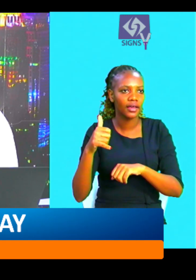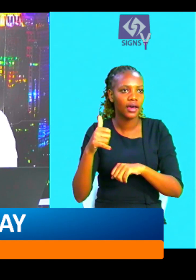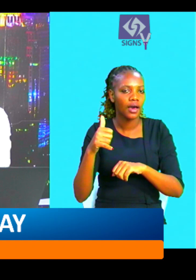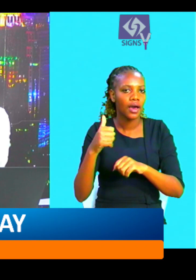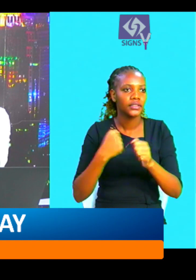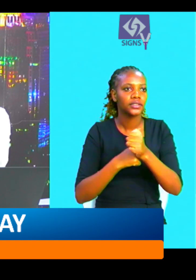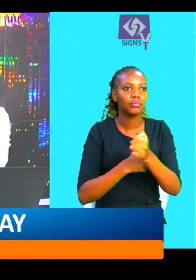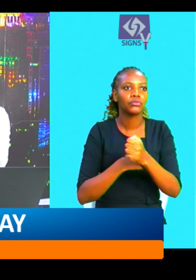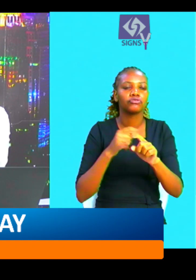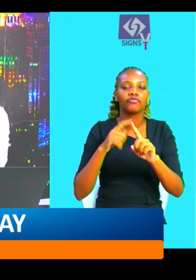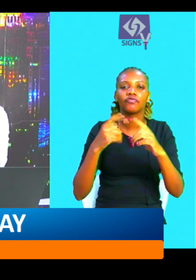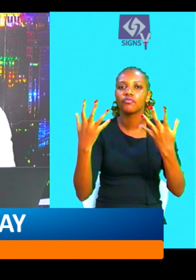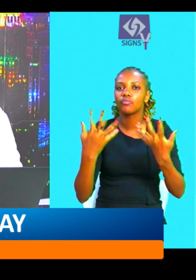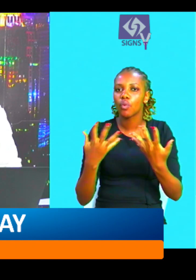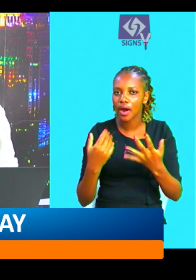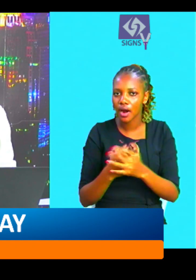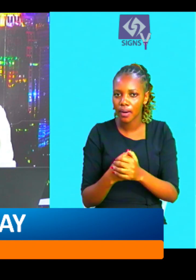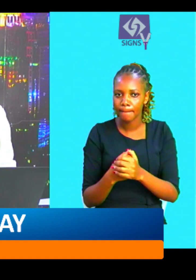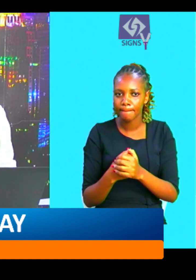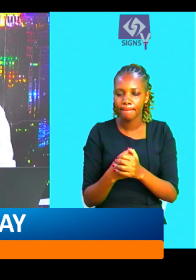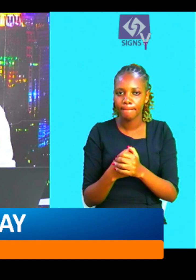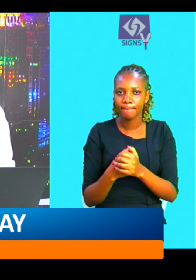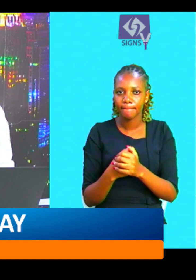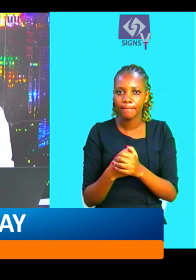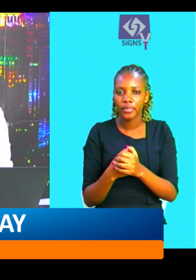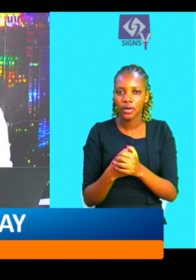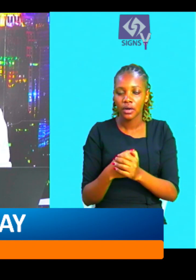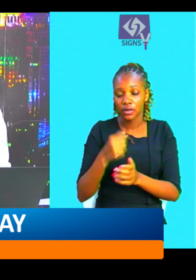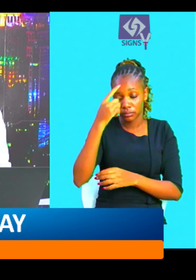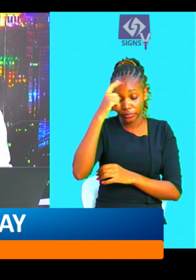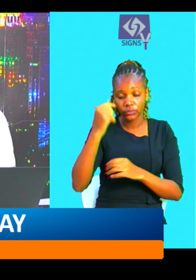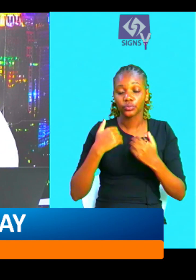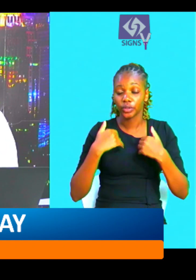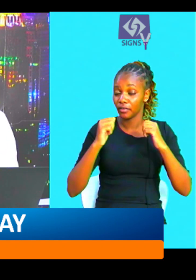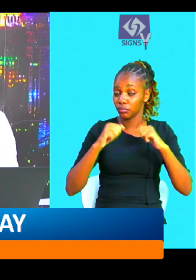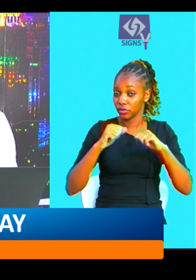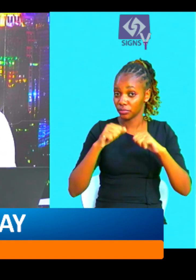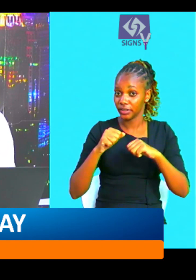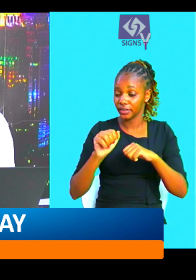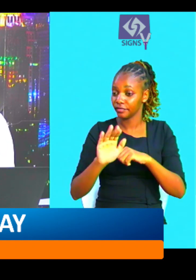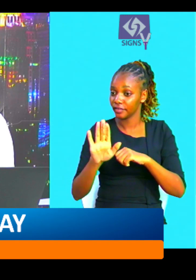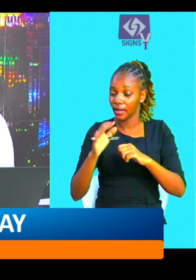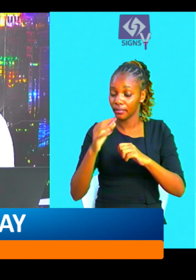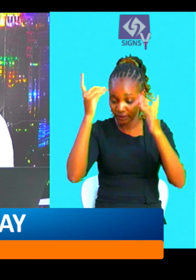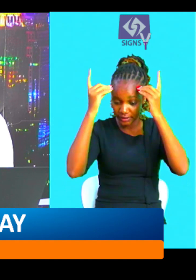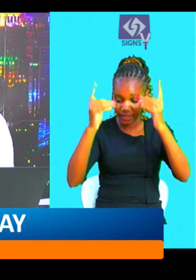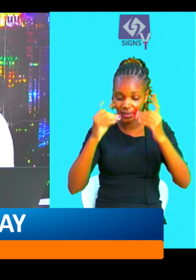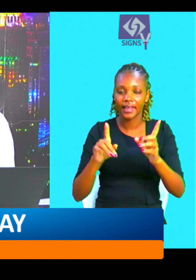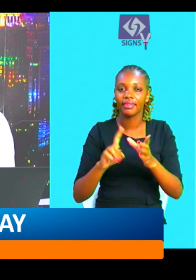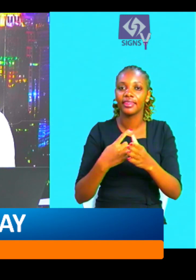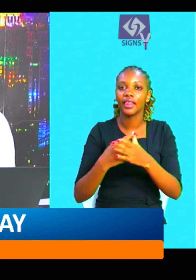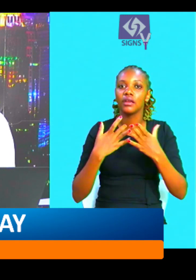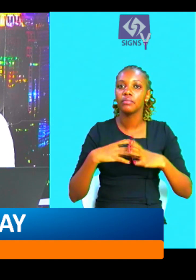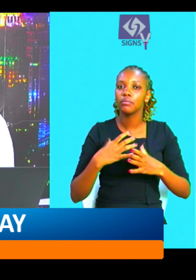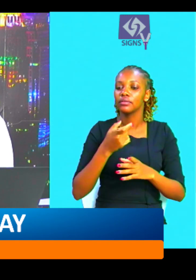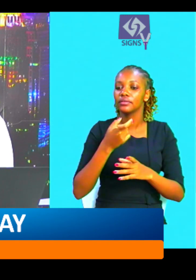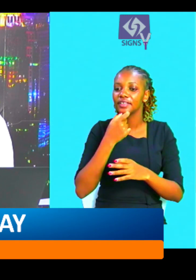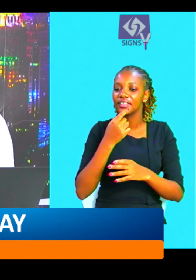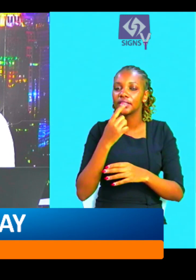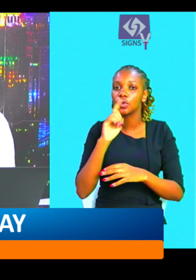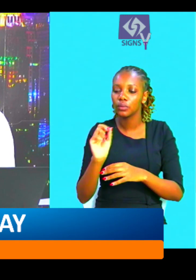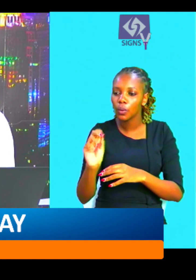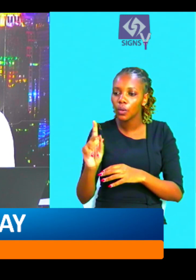but the inroads that he has been trying to create in Nyanza, they have not sort of bore fruit just as